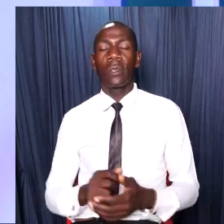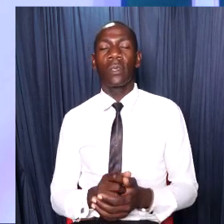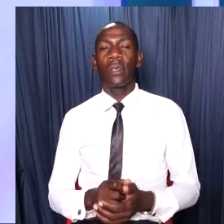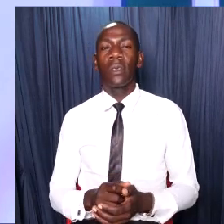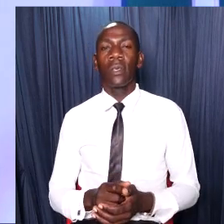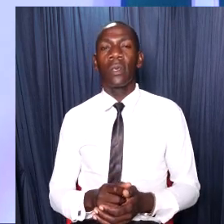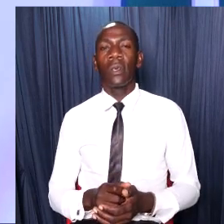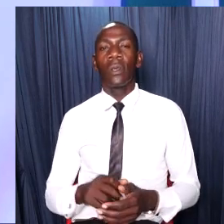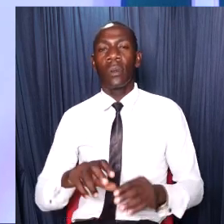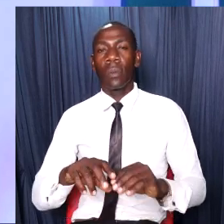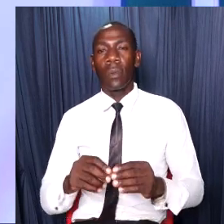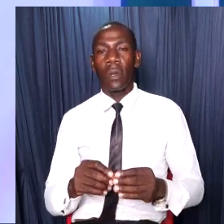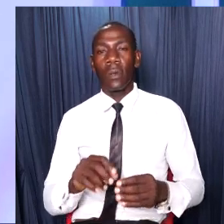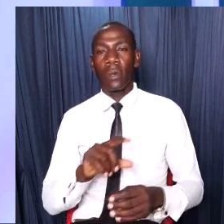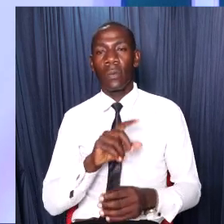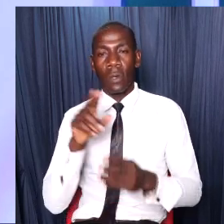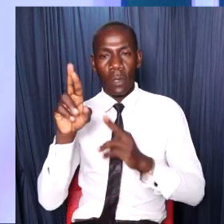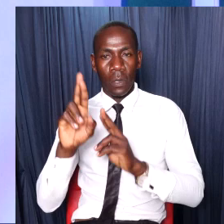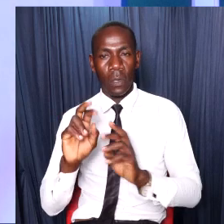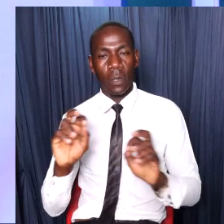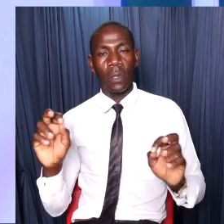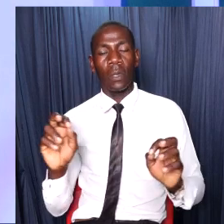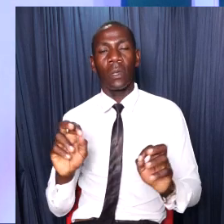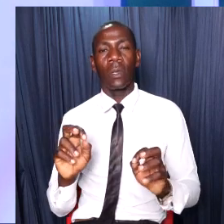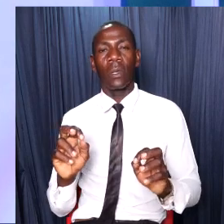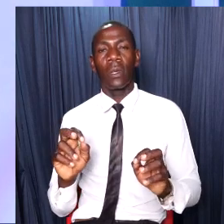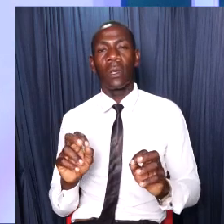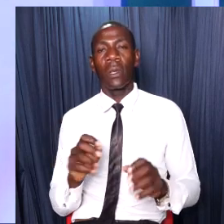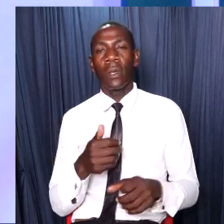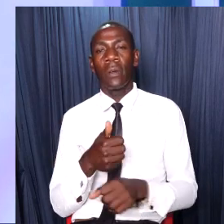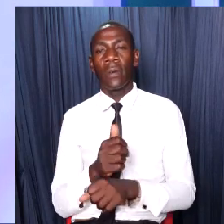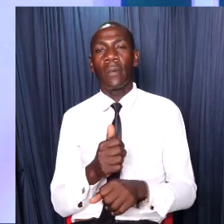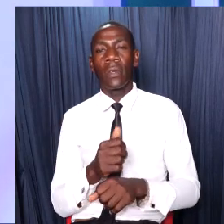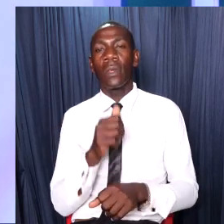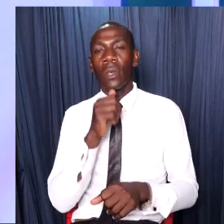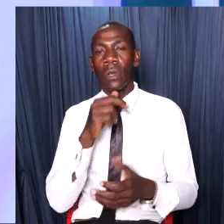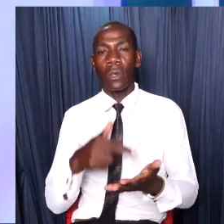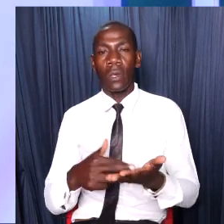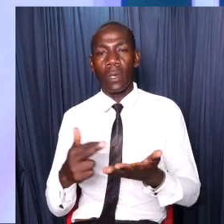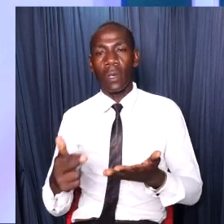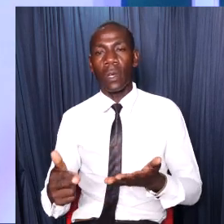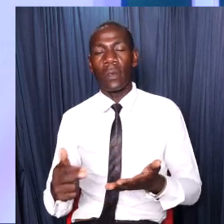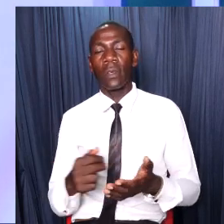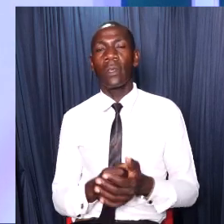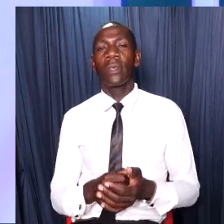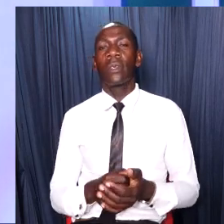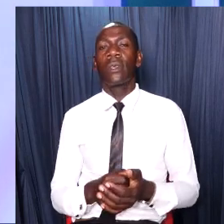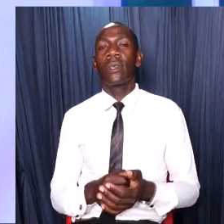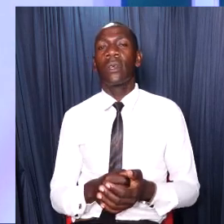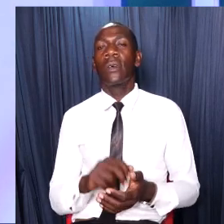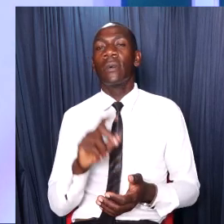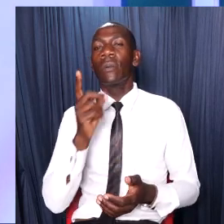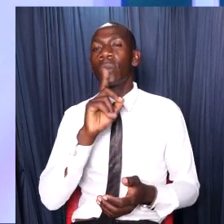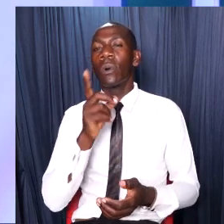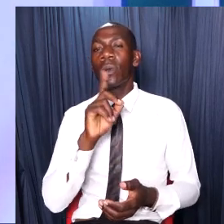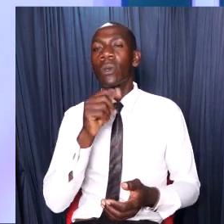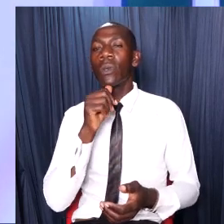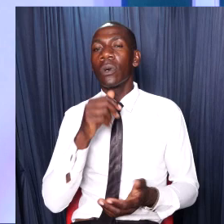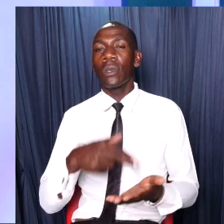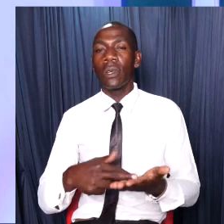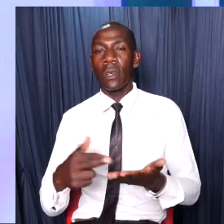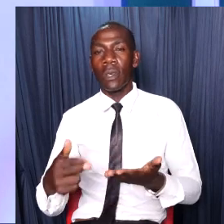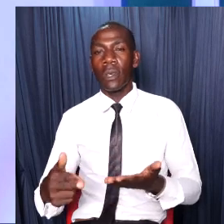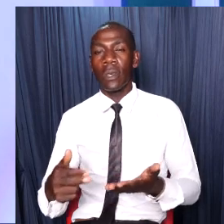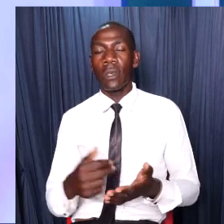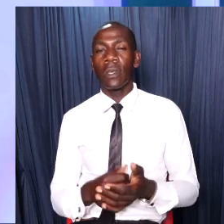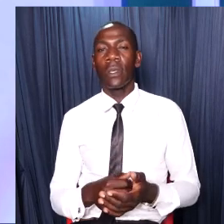Lord. Wamvunjia heshima. You are not respecting her. Kumtukana na kumtukana si haki. When you abuse her, that's kumtolea na kumtolea si haki.